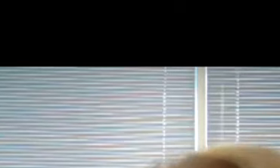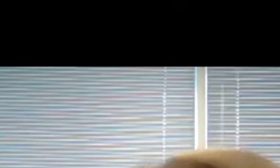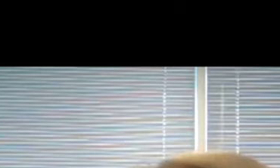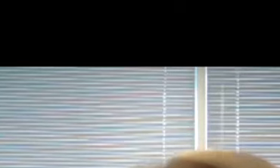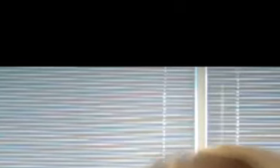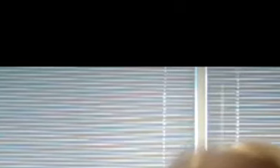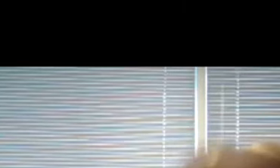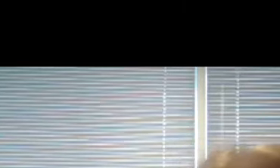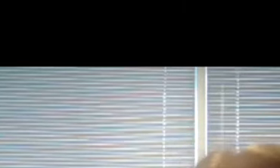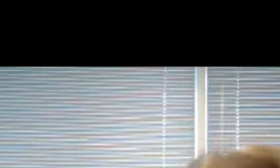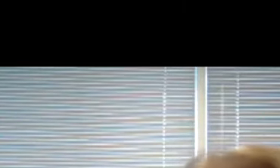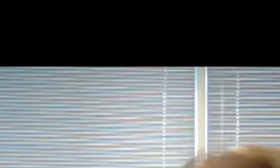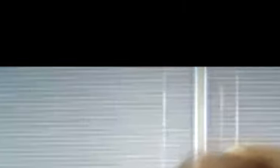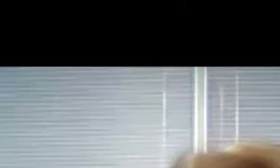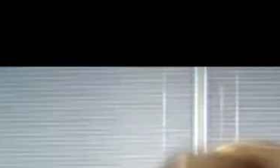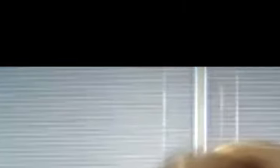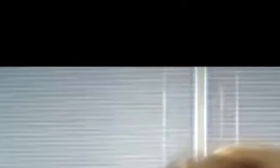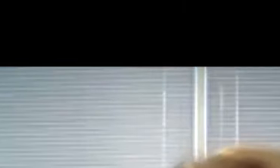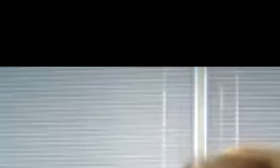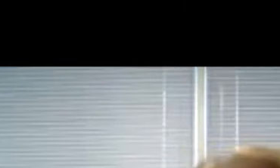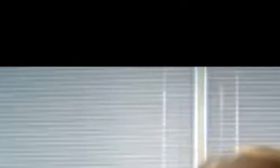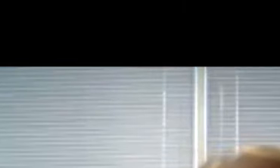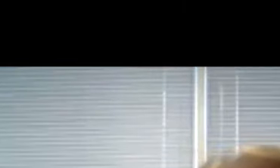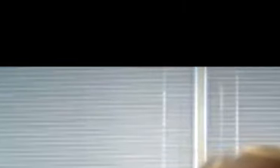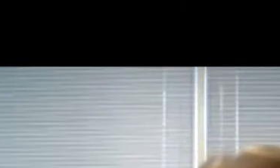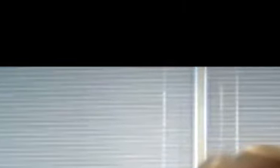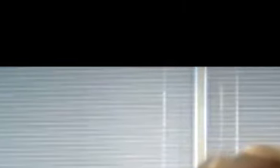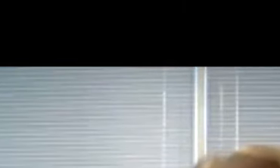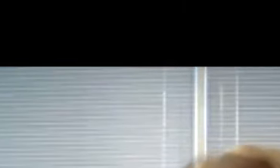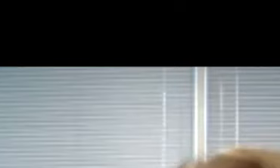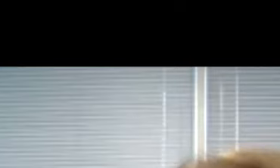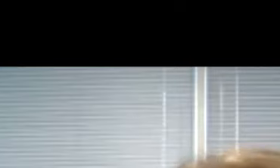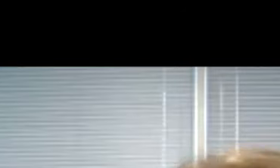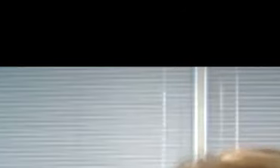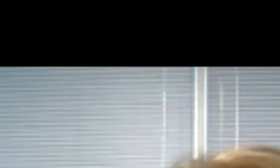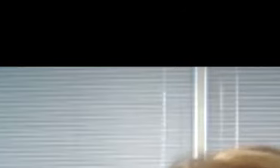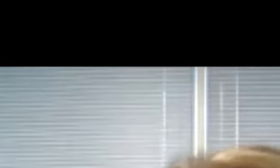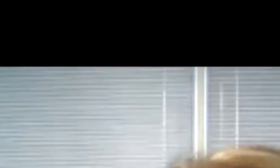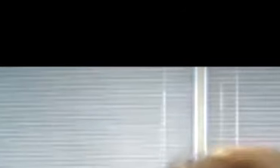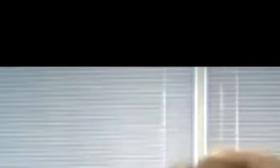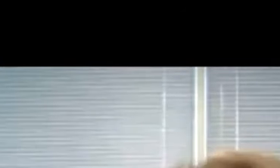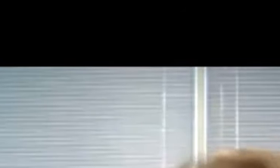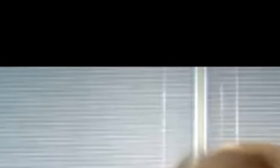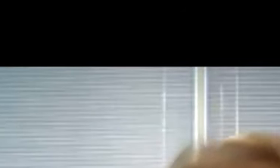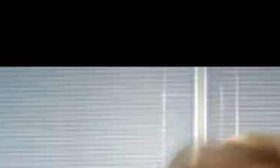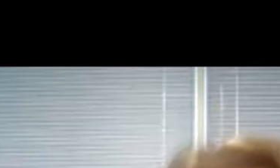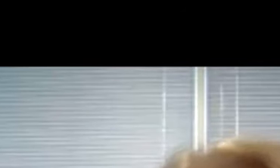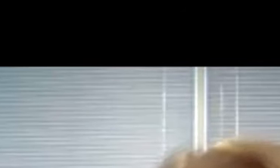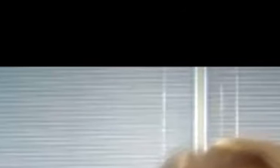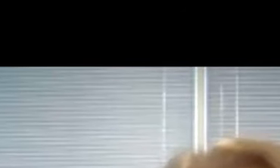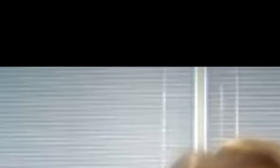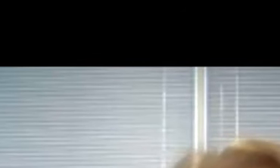There is a BILT community of practice where those who are graduates of the